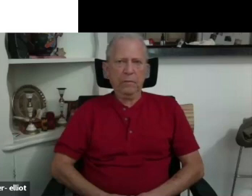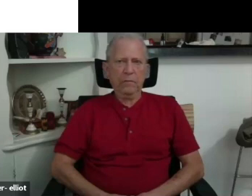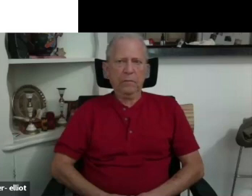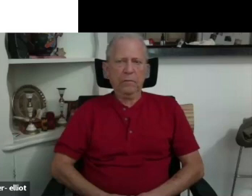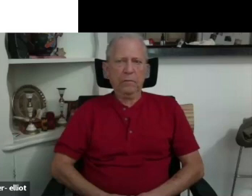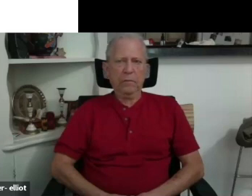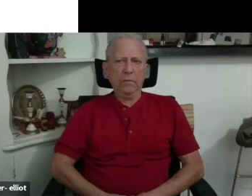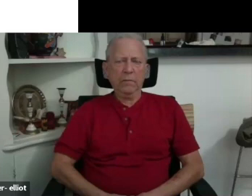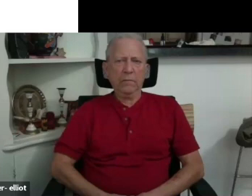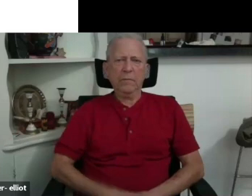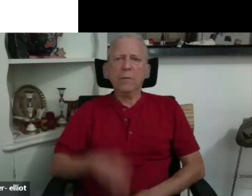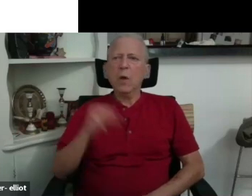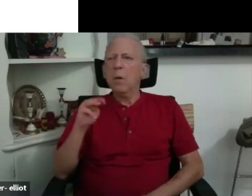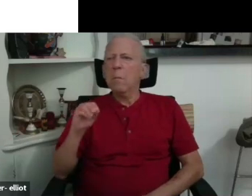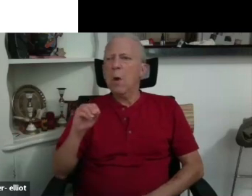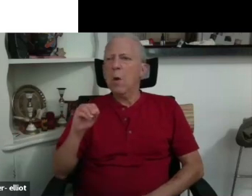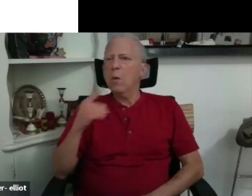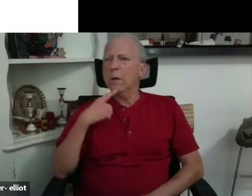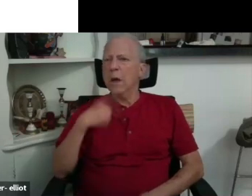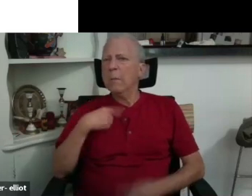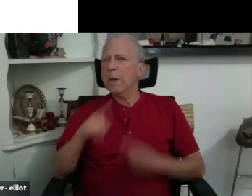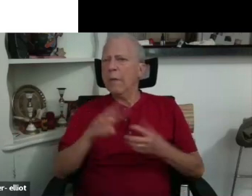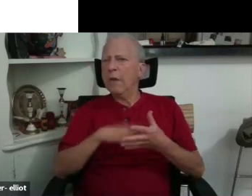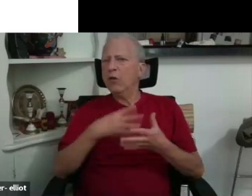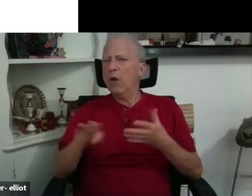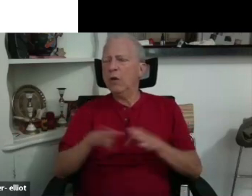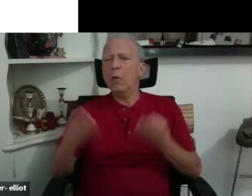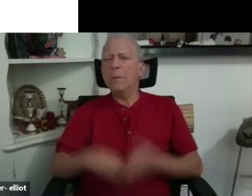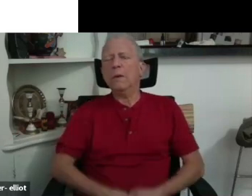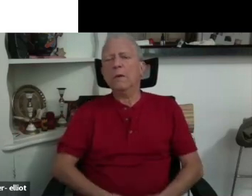Mo, let me know when you have the chart opened.